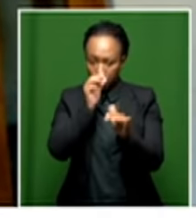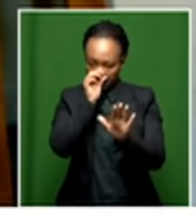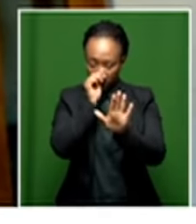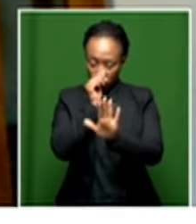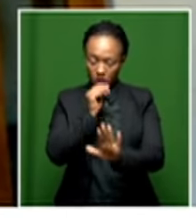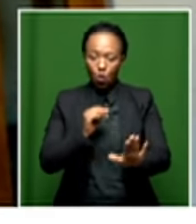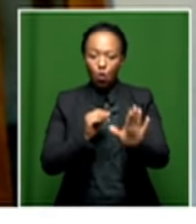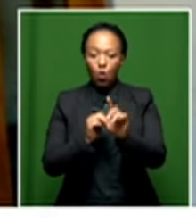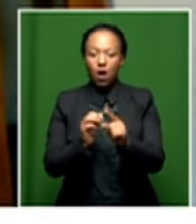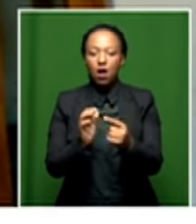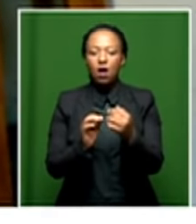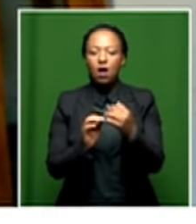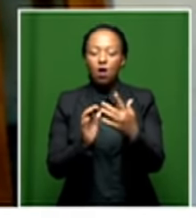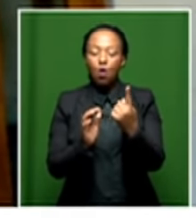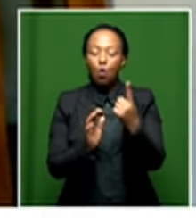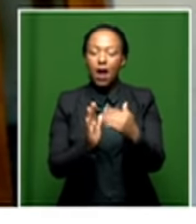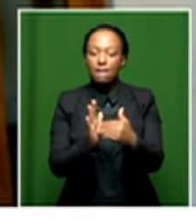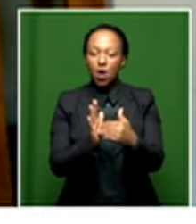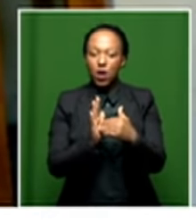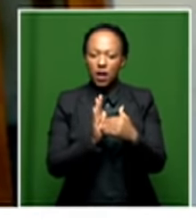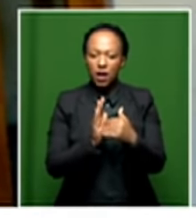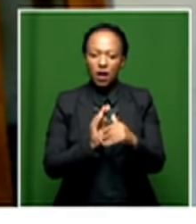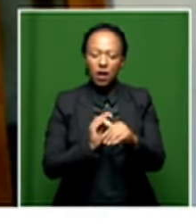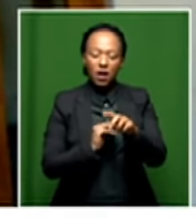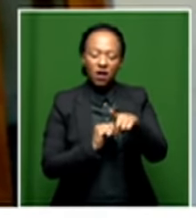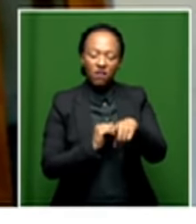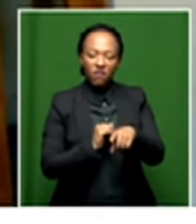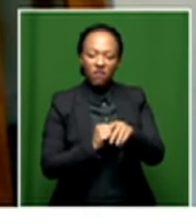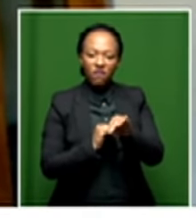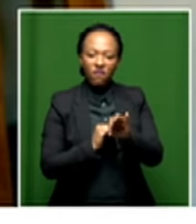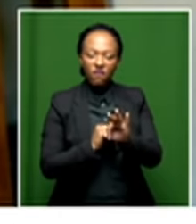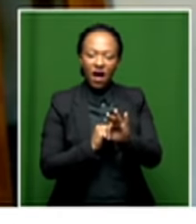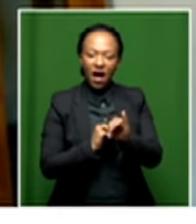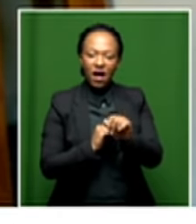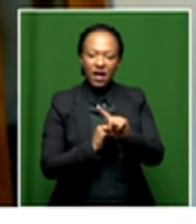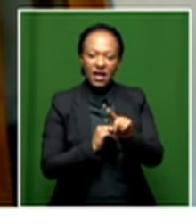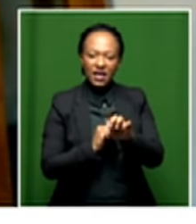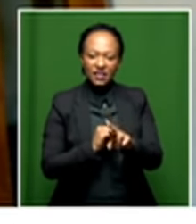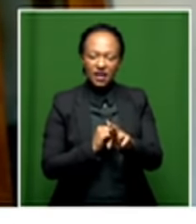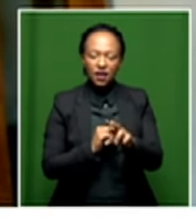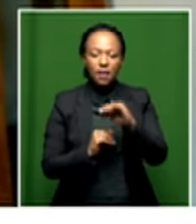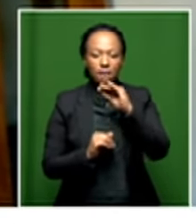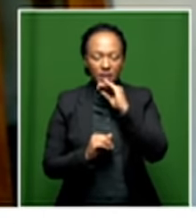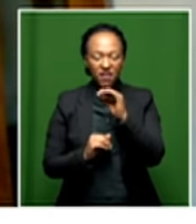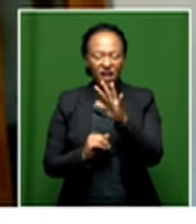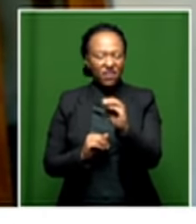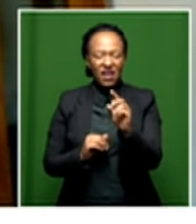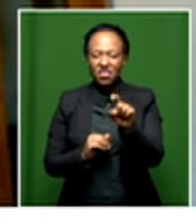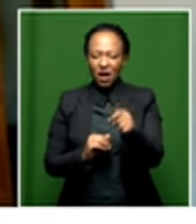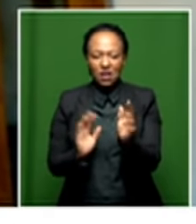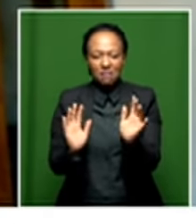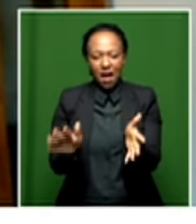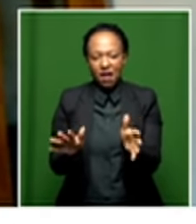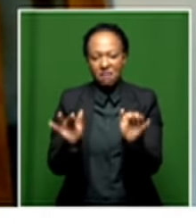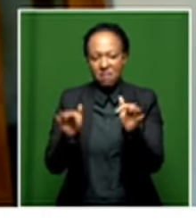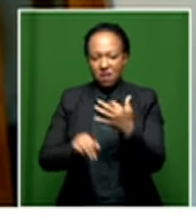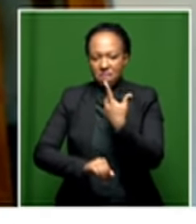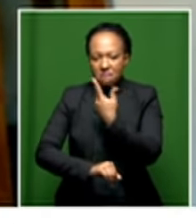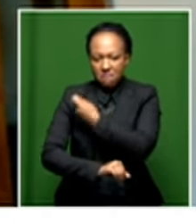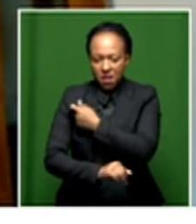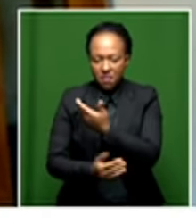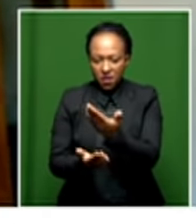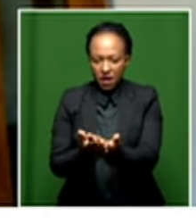million Pfizer dosages. It means we can only vaccinate 500,000. So